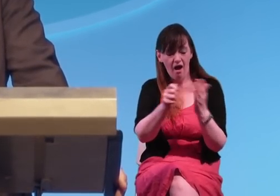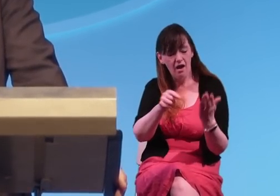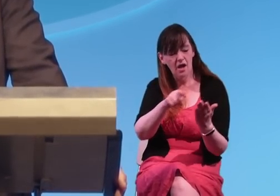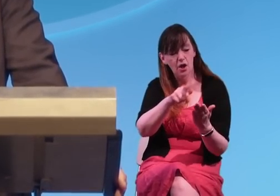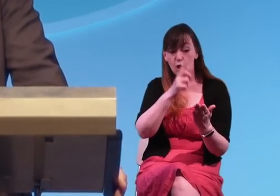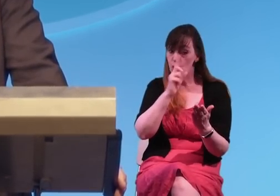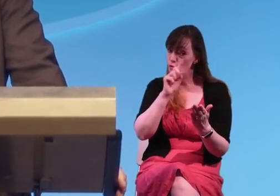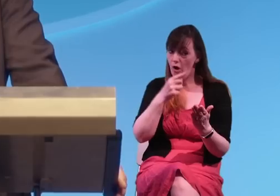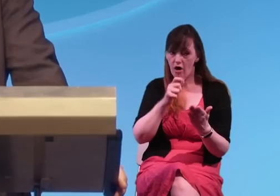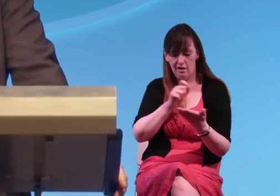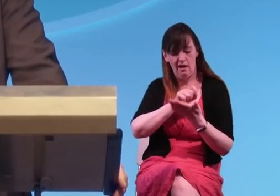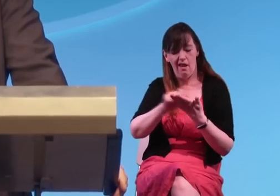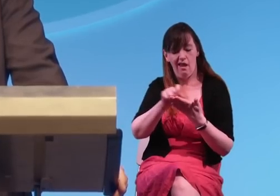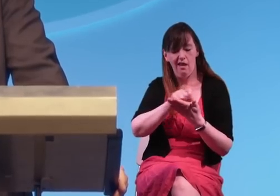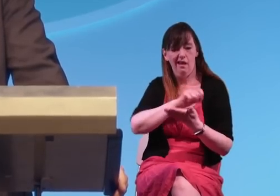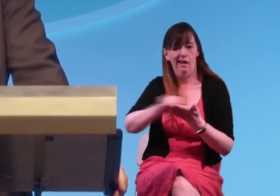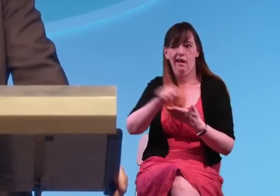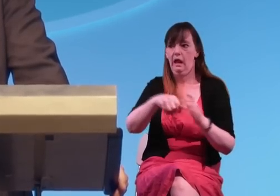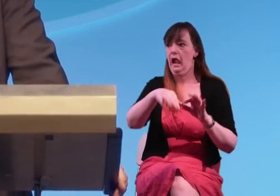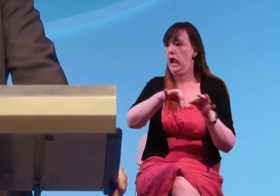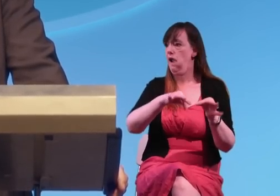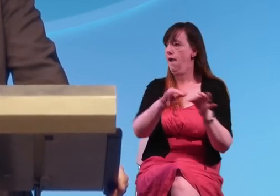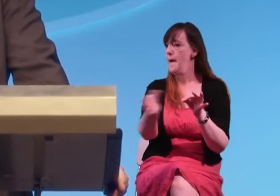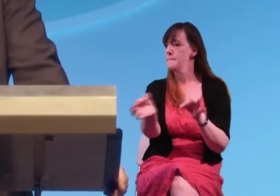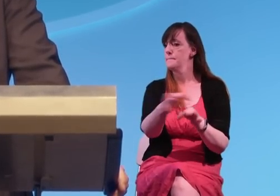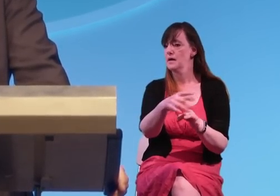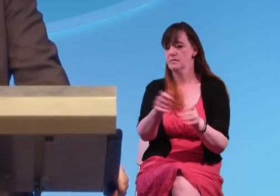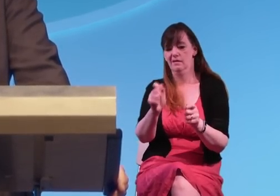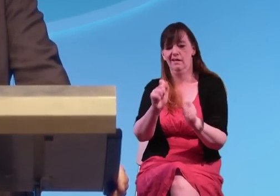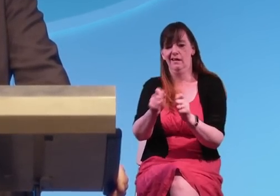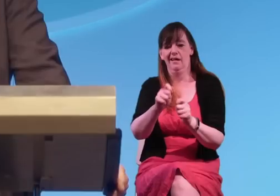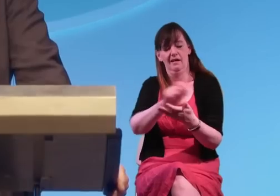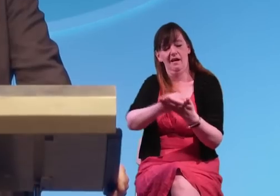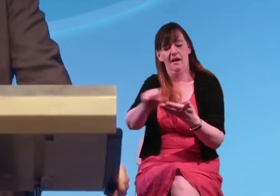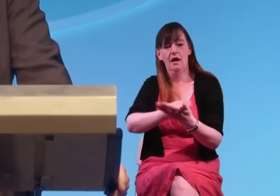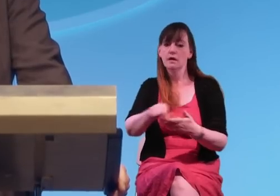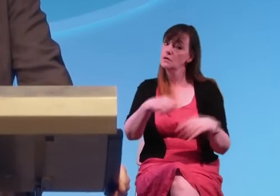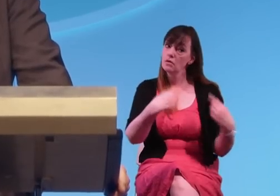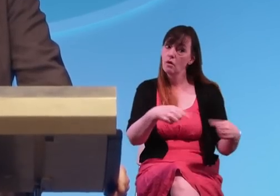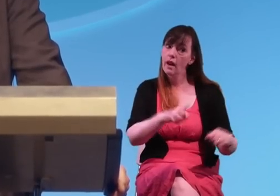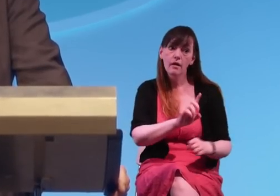are not allowed, anybody, to rewrite the Bible.